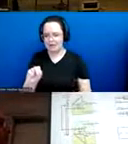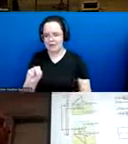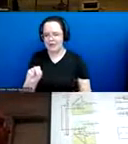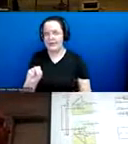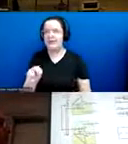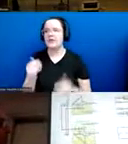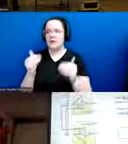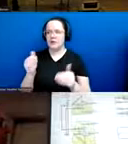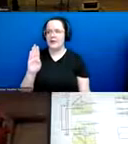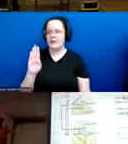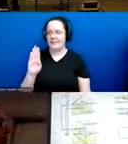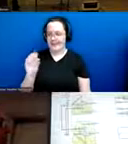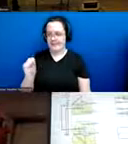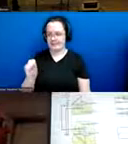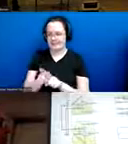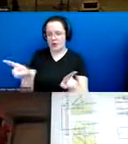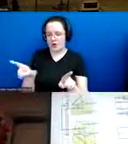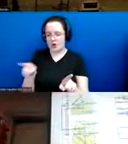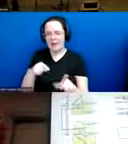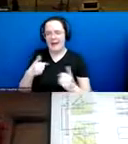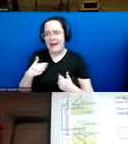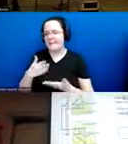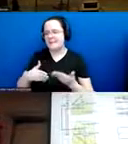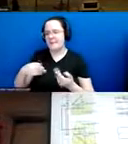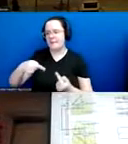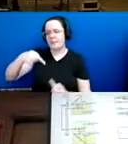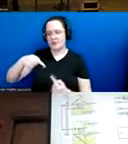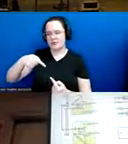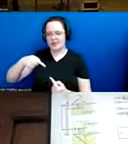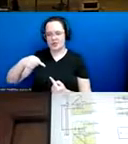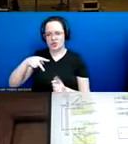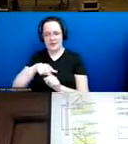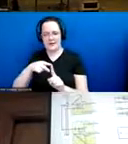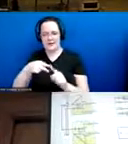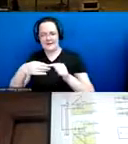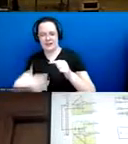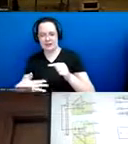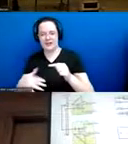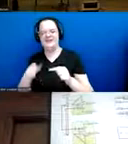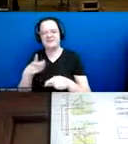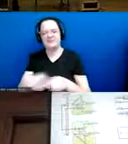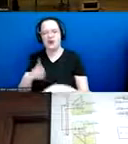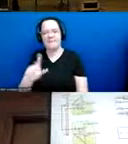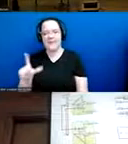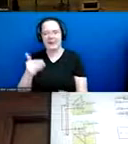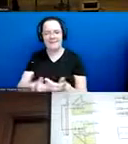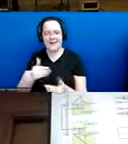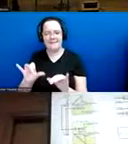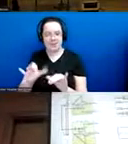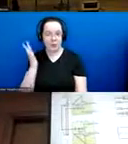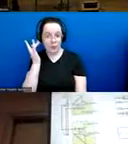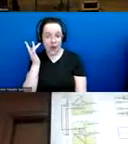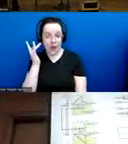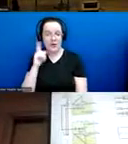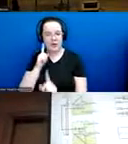splitter. And then you have some polarization characterization here. So this is what is called a Bell state measurement, because what you want to do is to, on